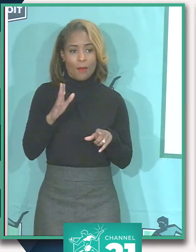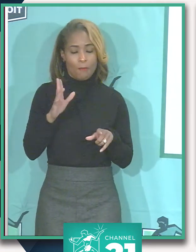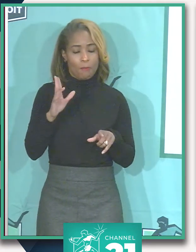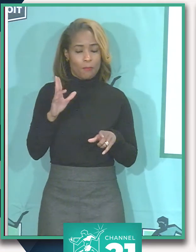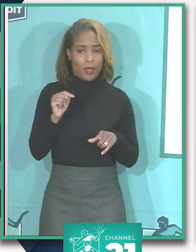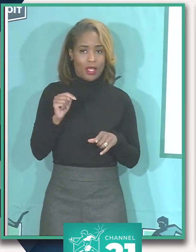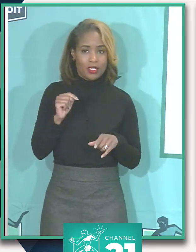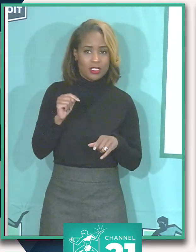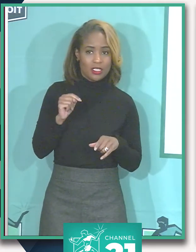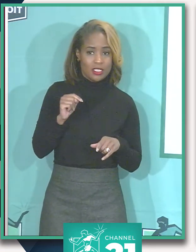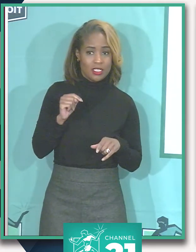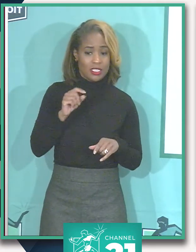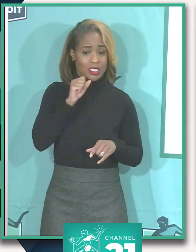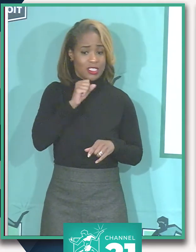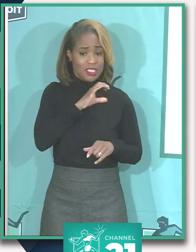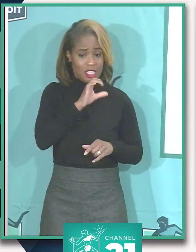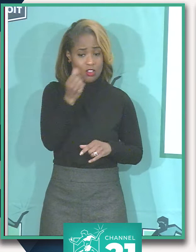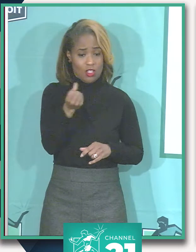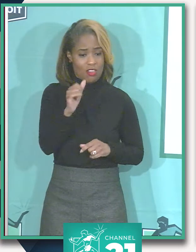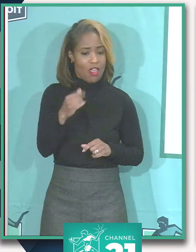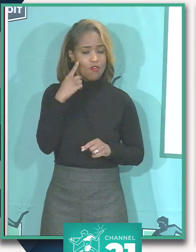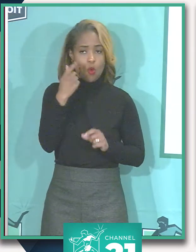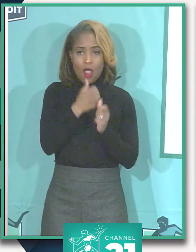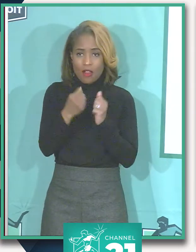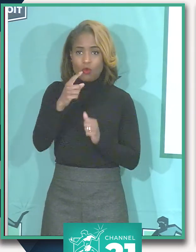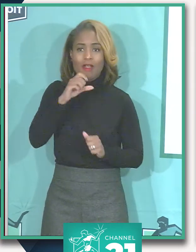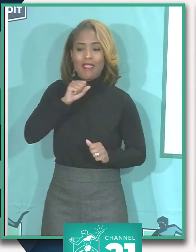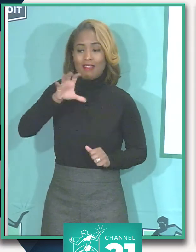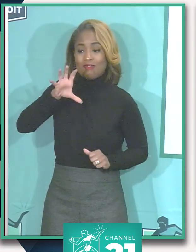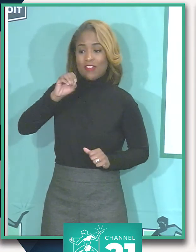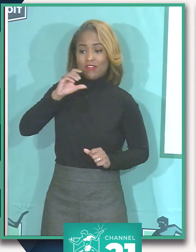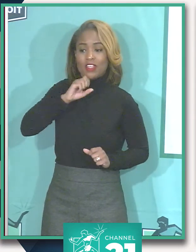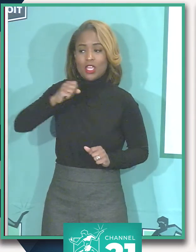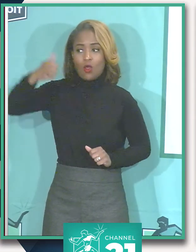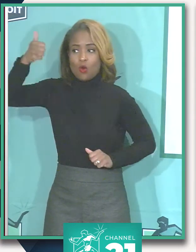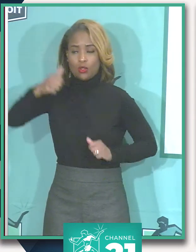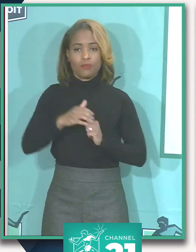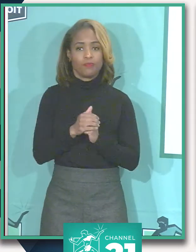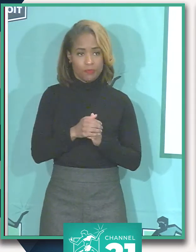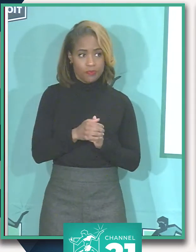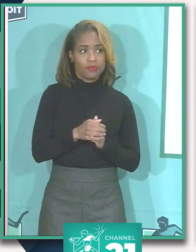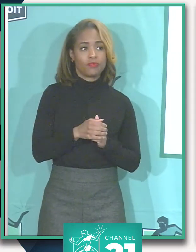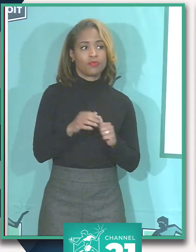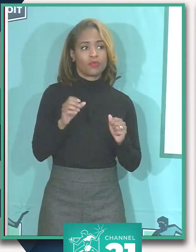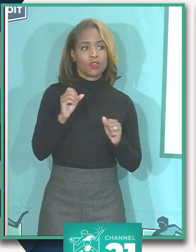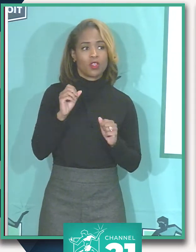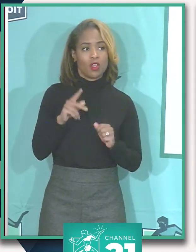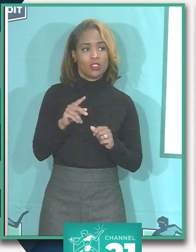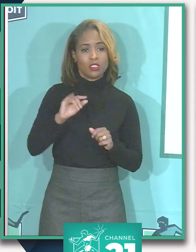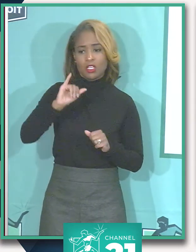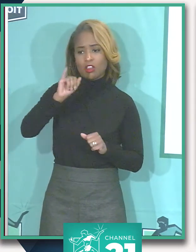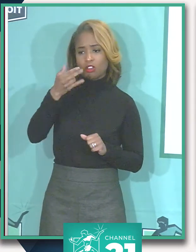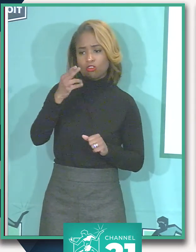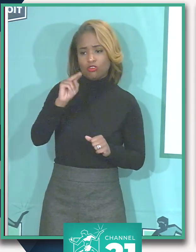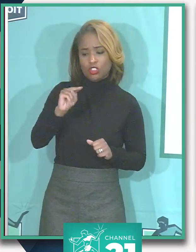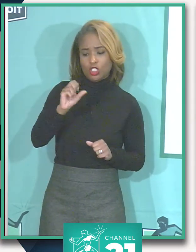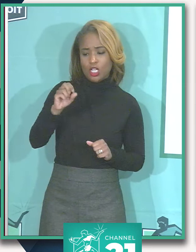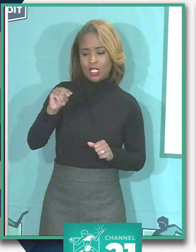But Senior Saturdays will be for everybody 50 and up. Okay. We have a number of questions regarding Johnson & Johnson.